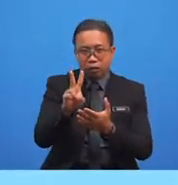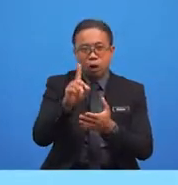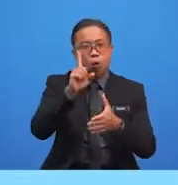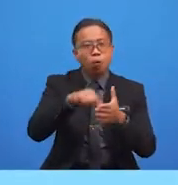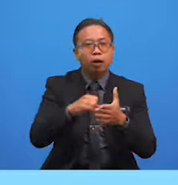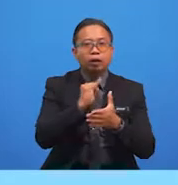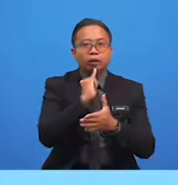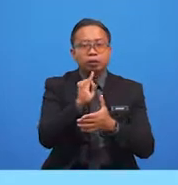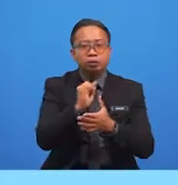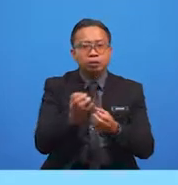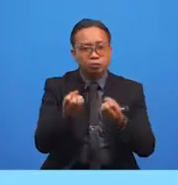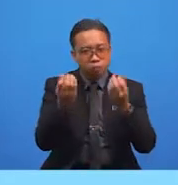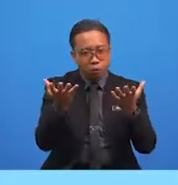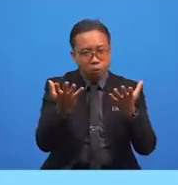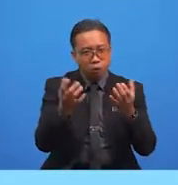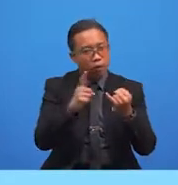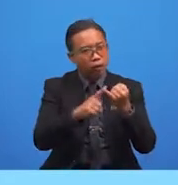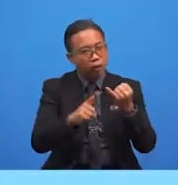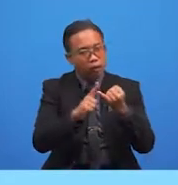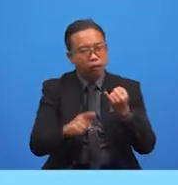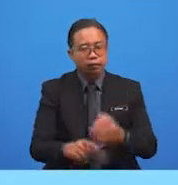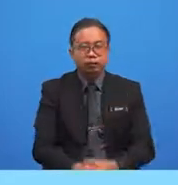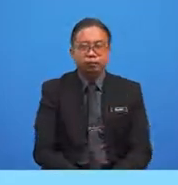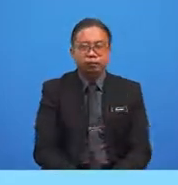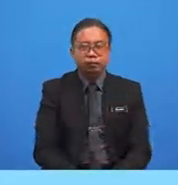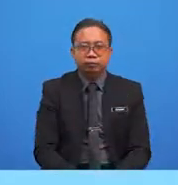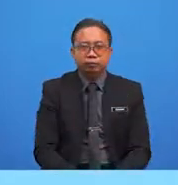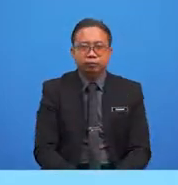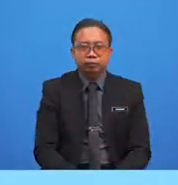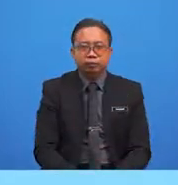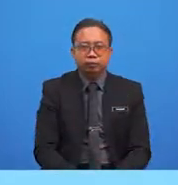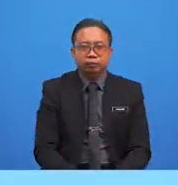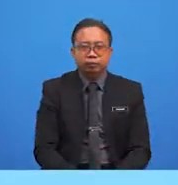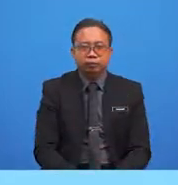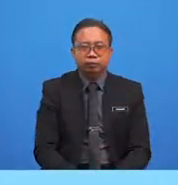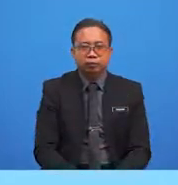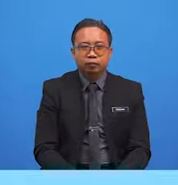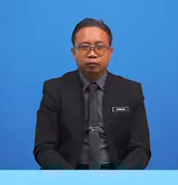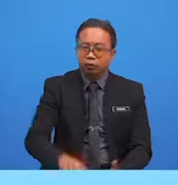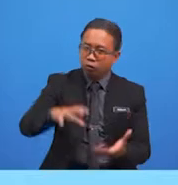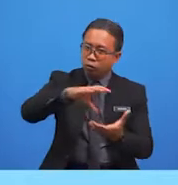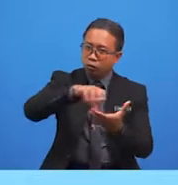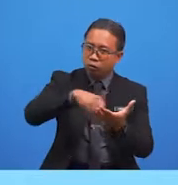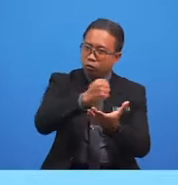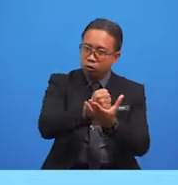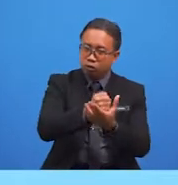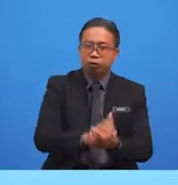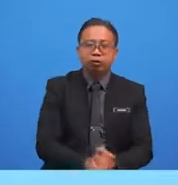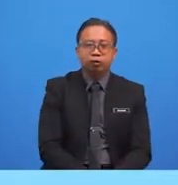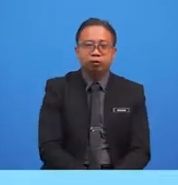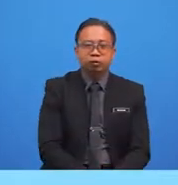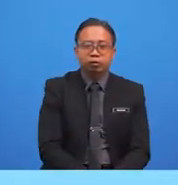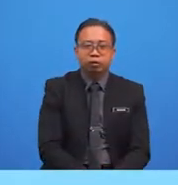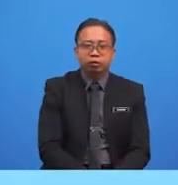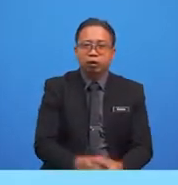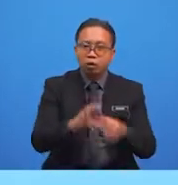is more, finally. And last one, conclusion. The